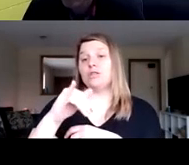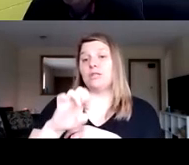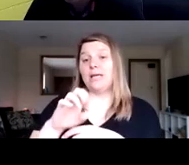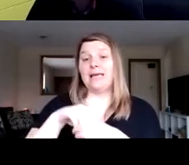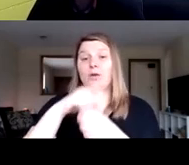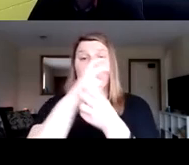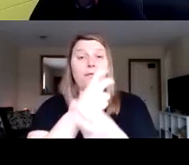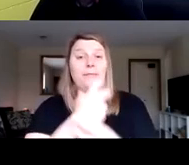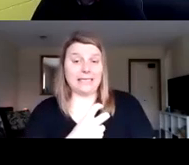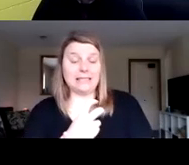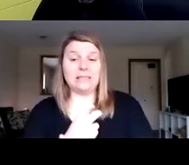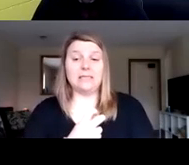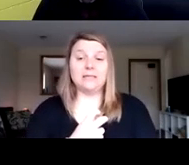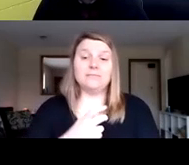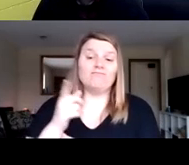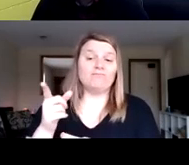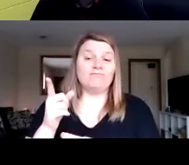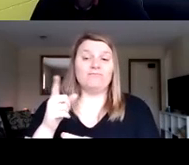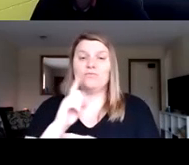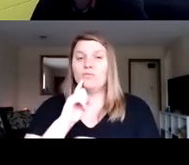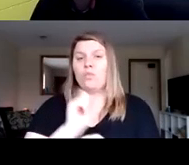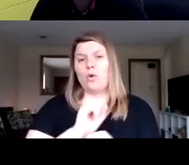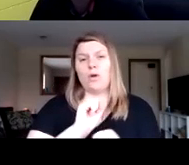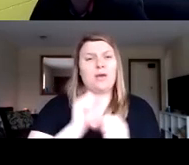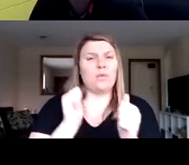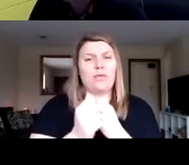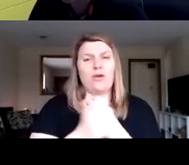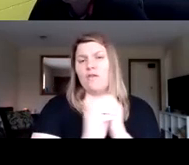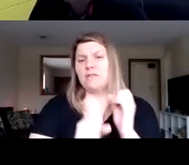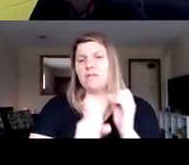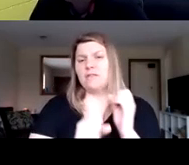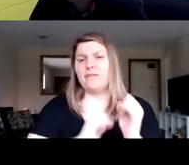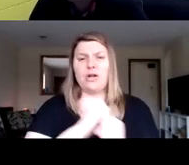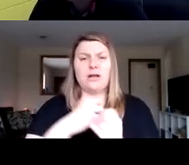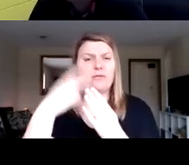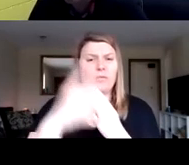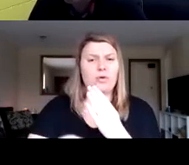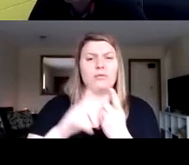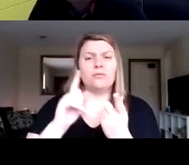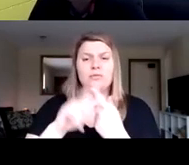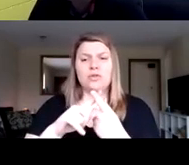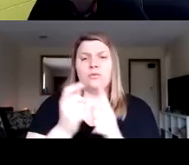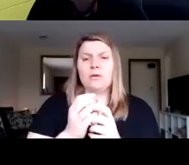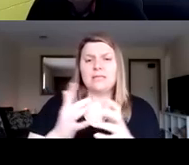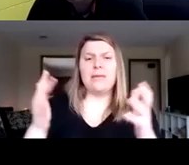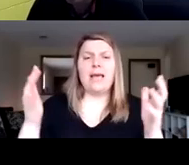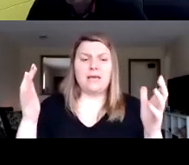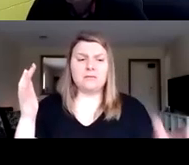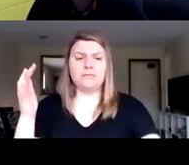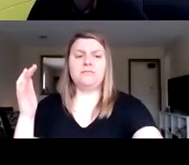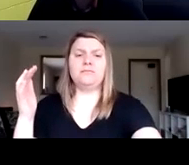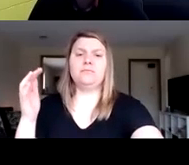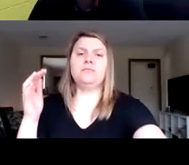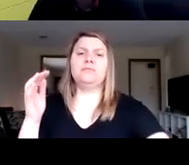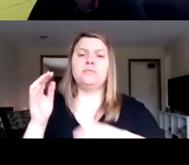who has been working with the Office of International Programs to broadly expand